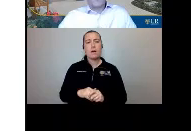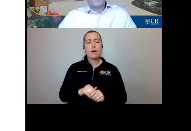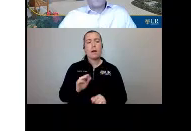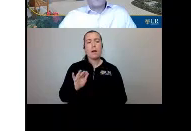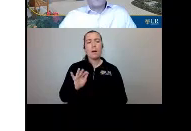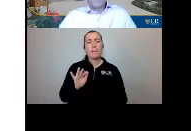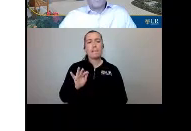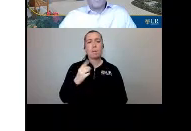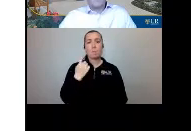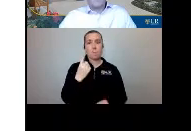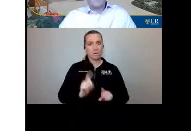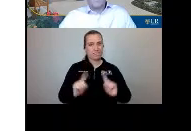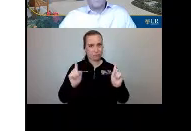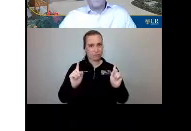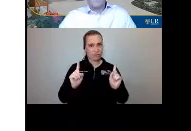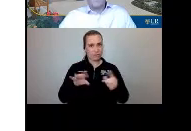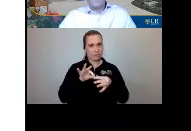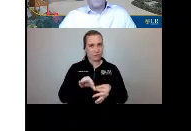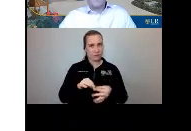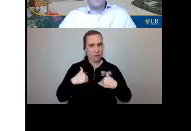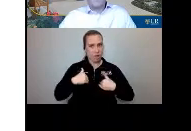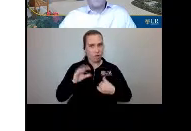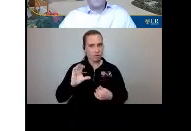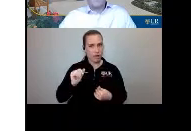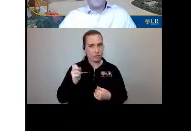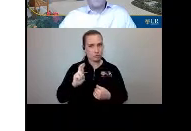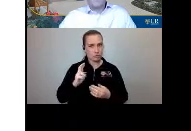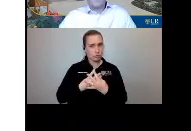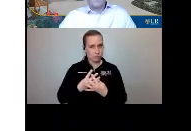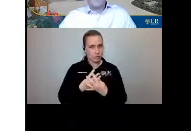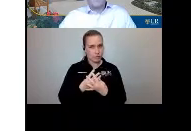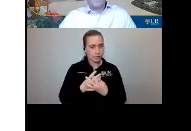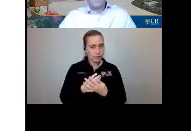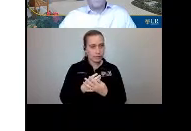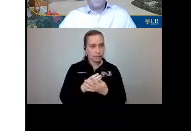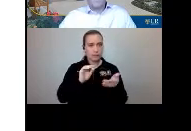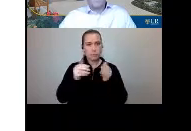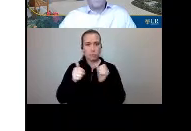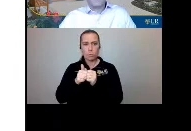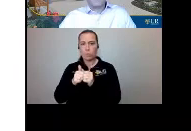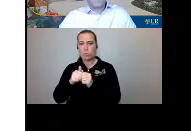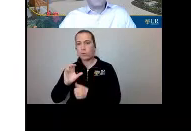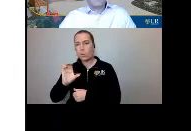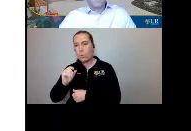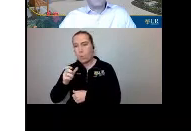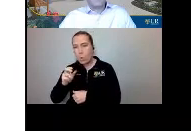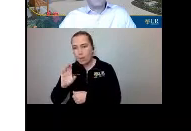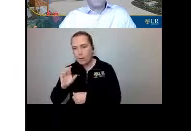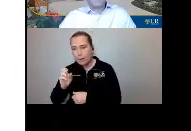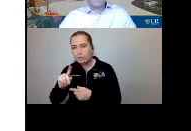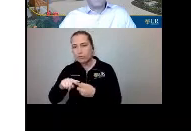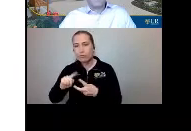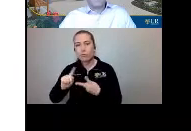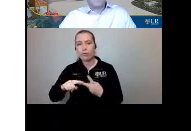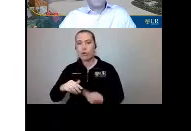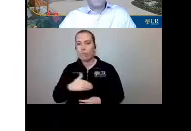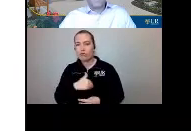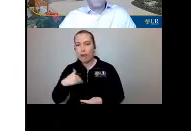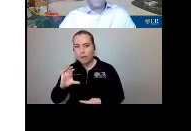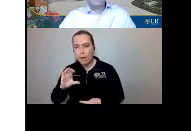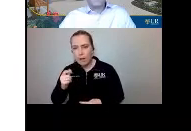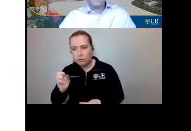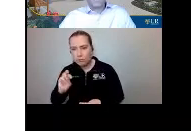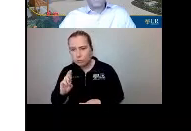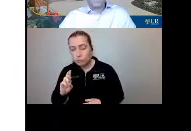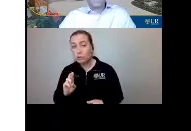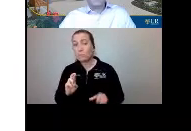One of the differences with lung cancer screening versus screening for colon cancer and breast cancer is that this is a risk